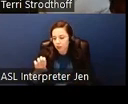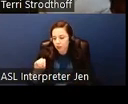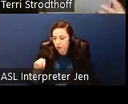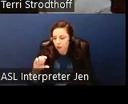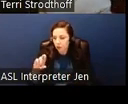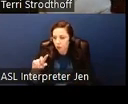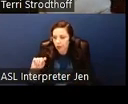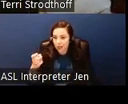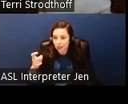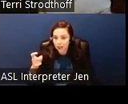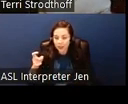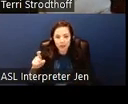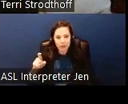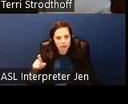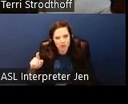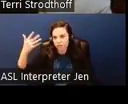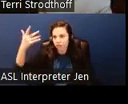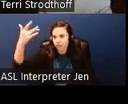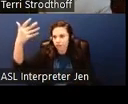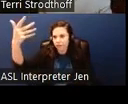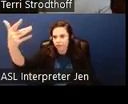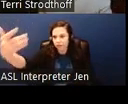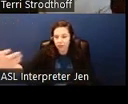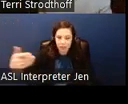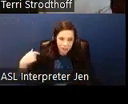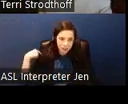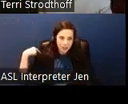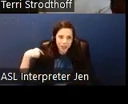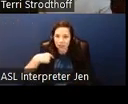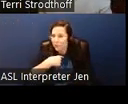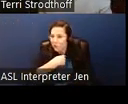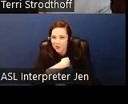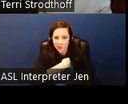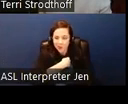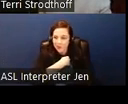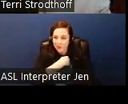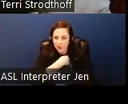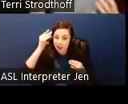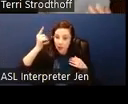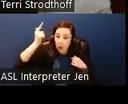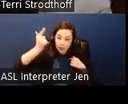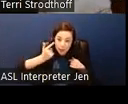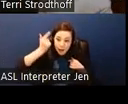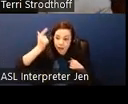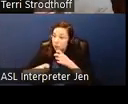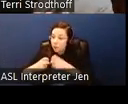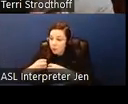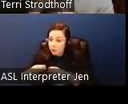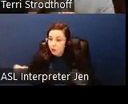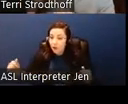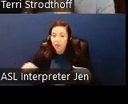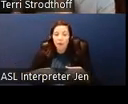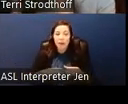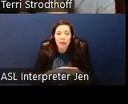brain, comes online a lot later. So we're not thinking in logic, in problem solving,